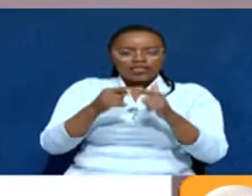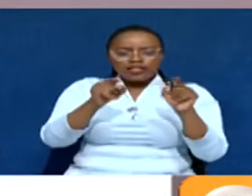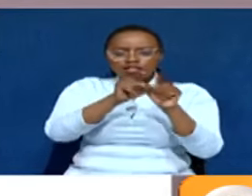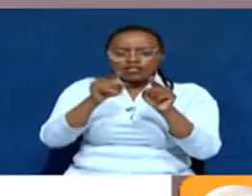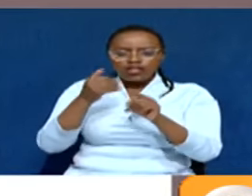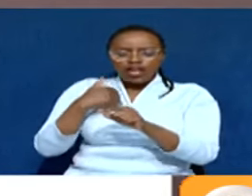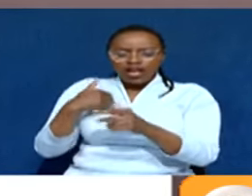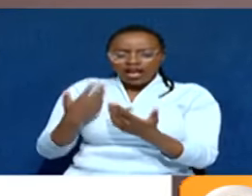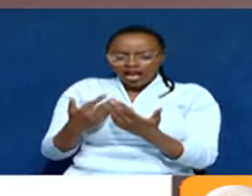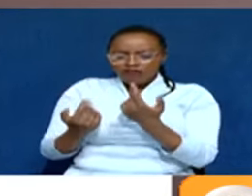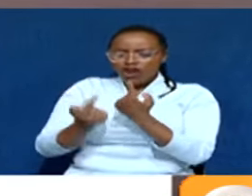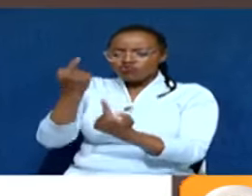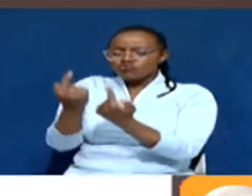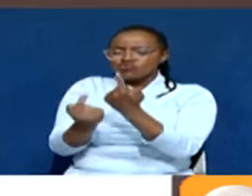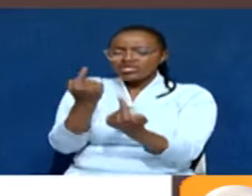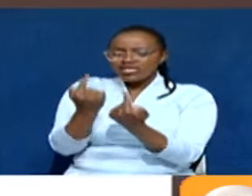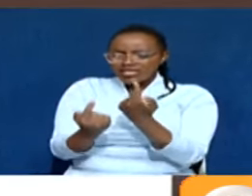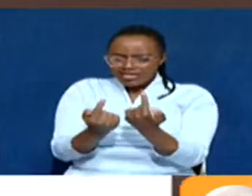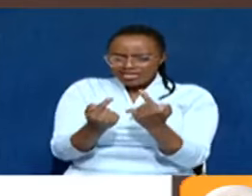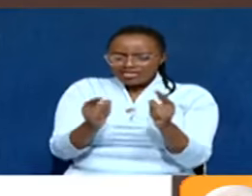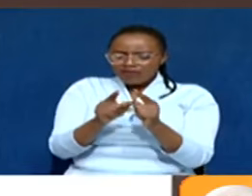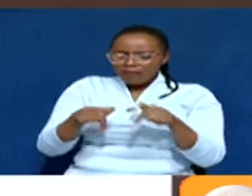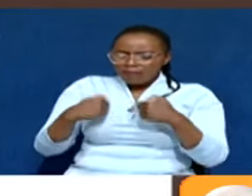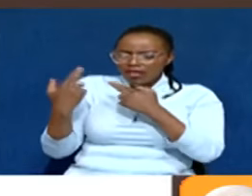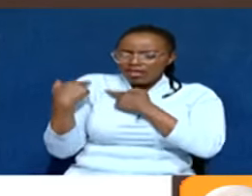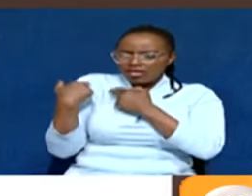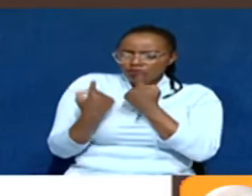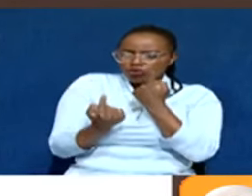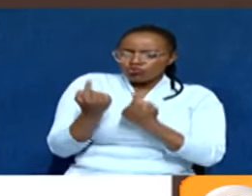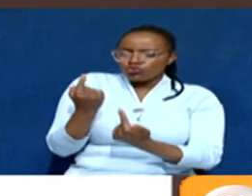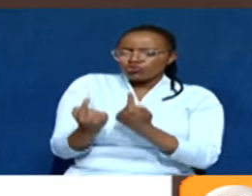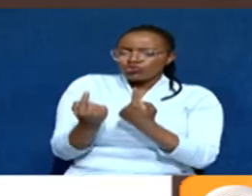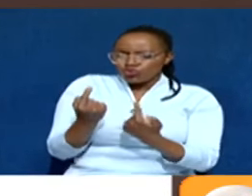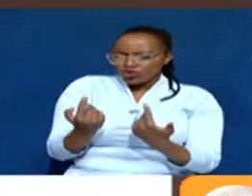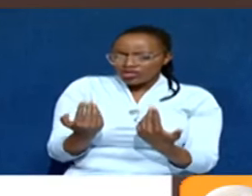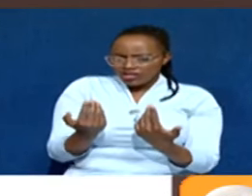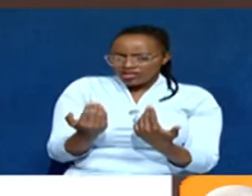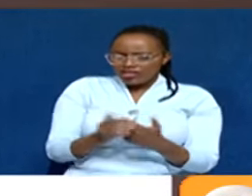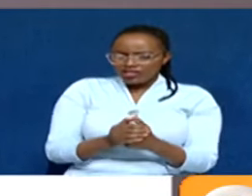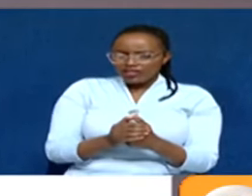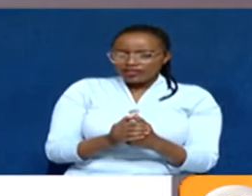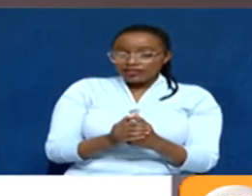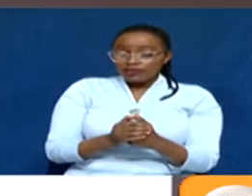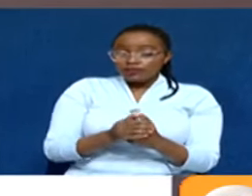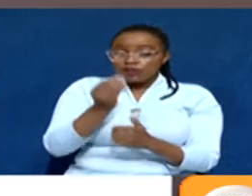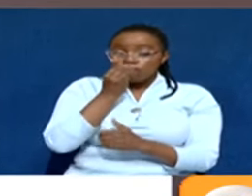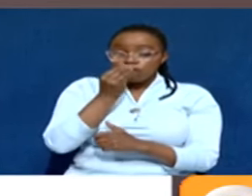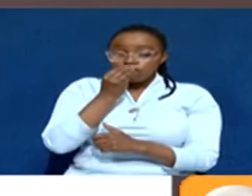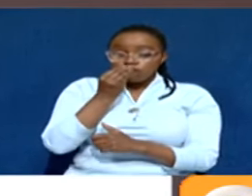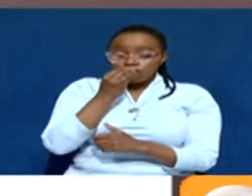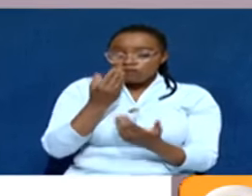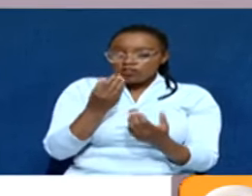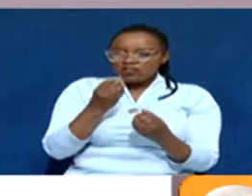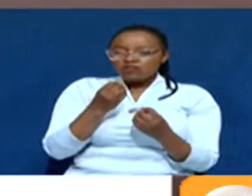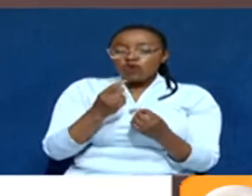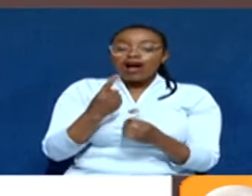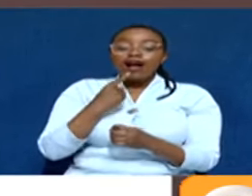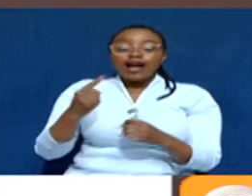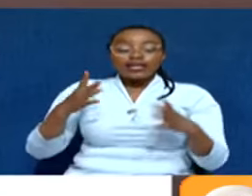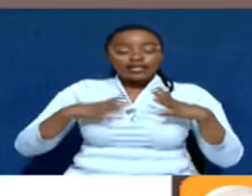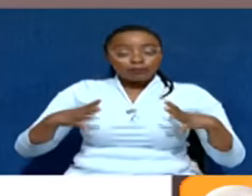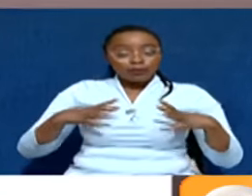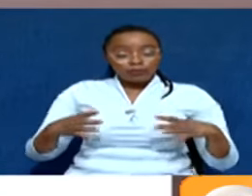outside catering. Outside catering, mi upika like chakula hata kama ni ya watu 100.